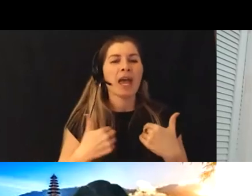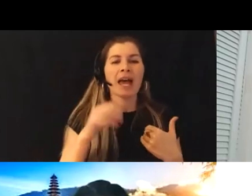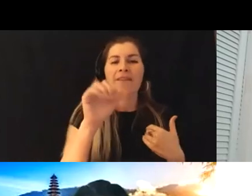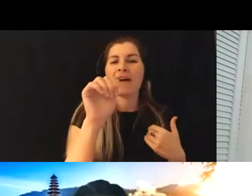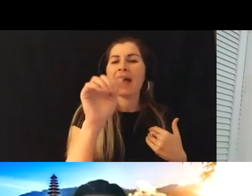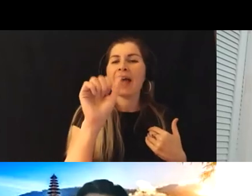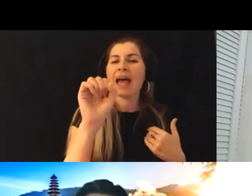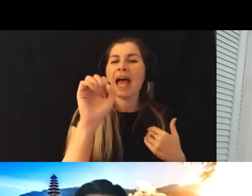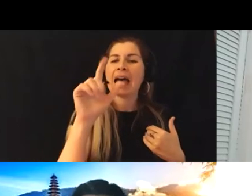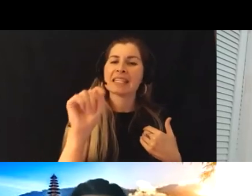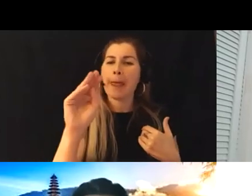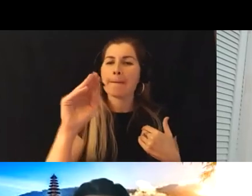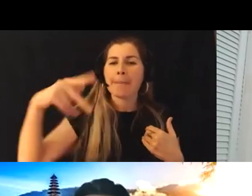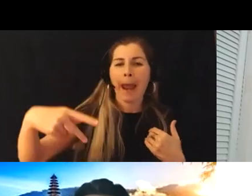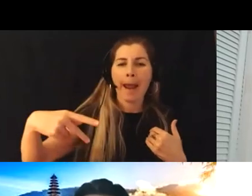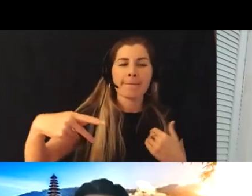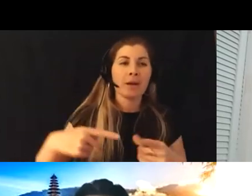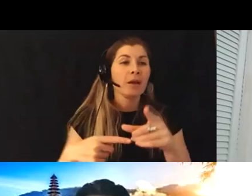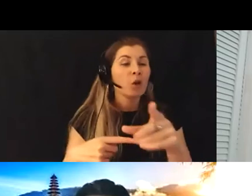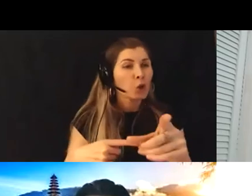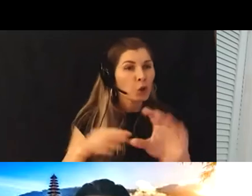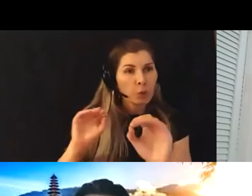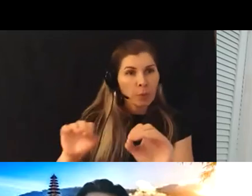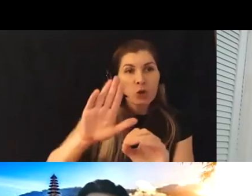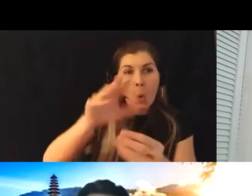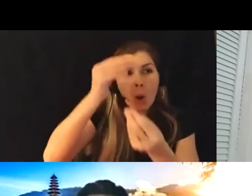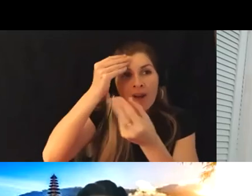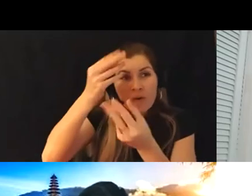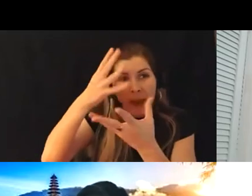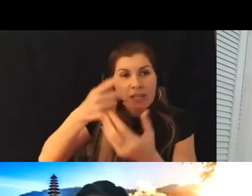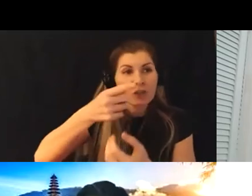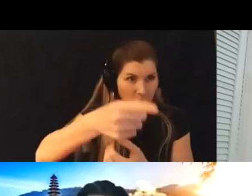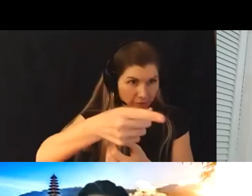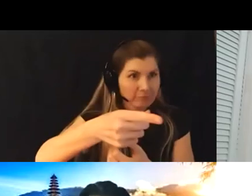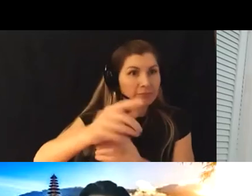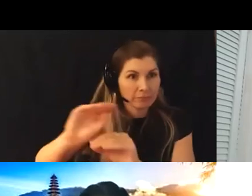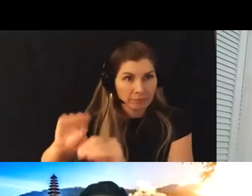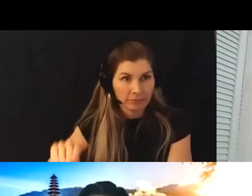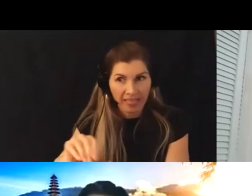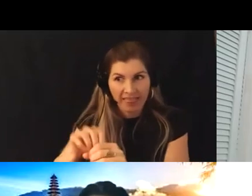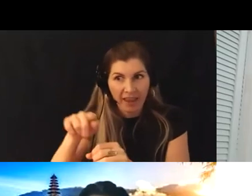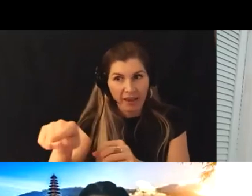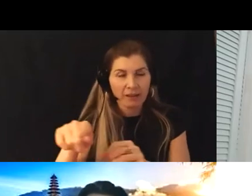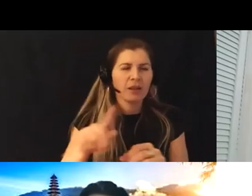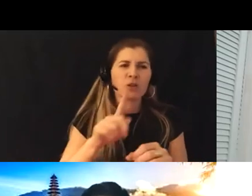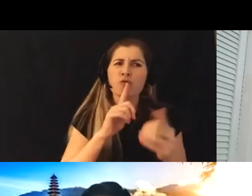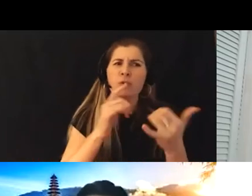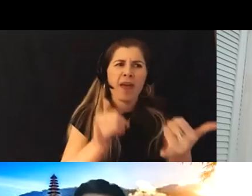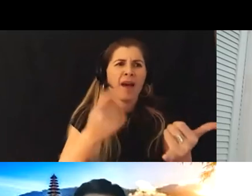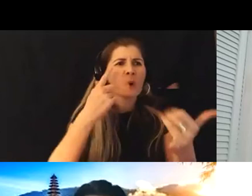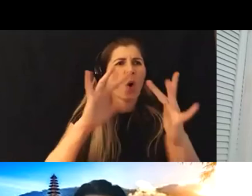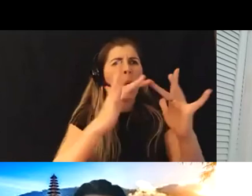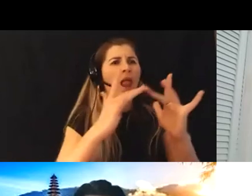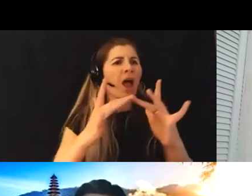Teaching Artists Guild where you put in your information as a teaching artist. And then especially now in the time of online learning, somebody in